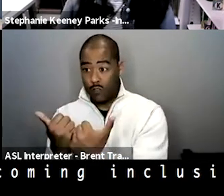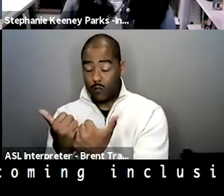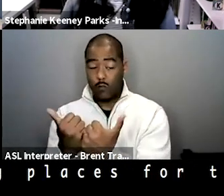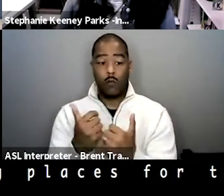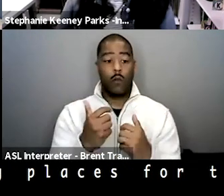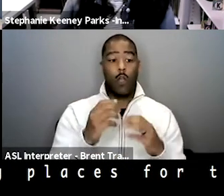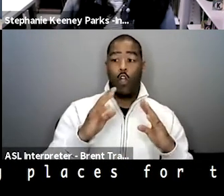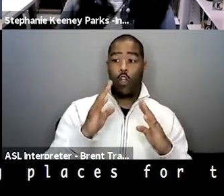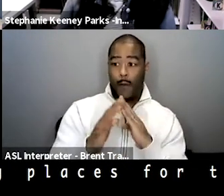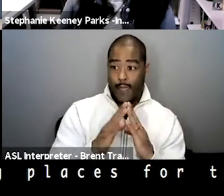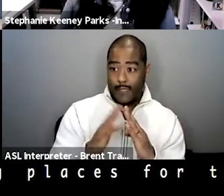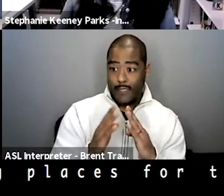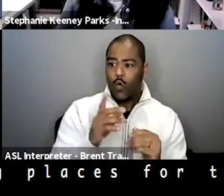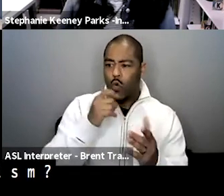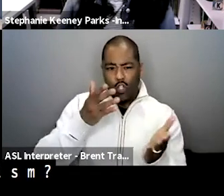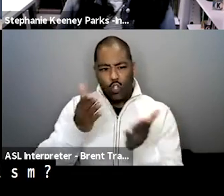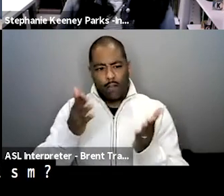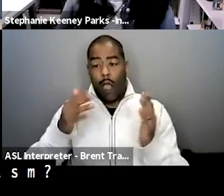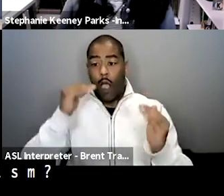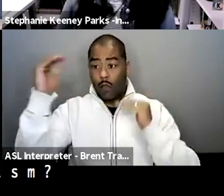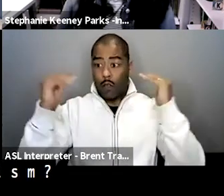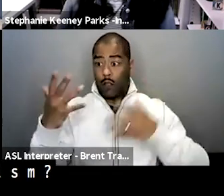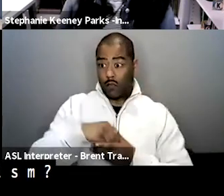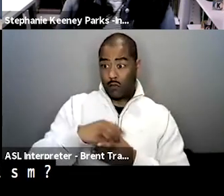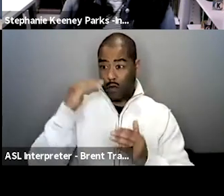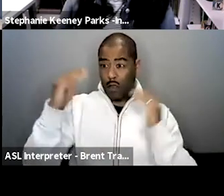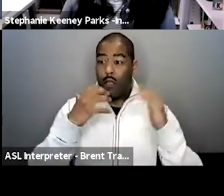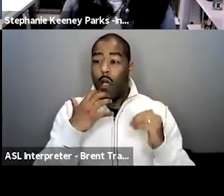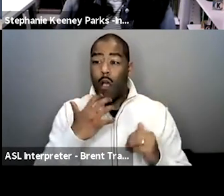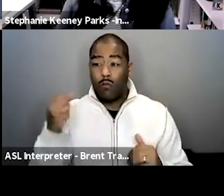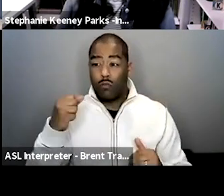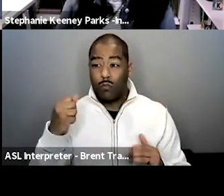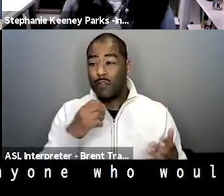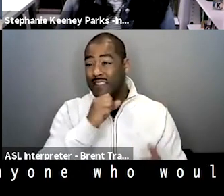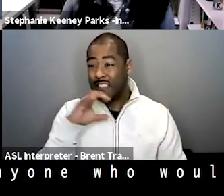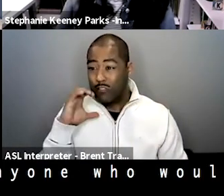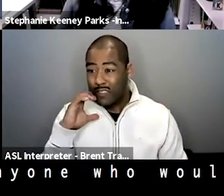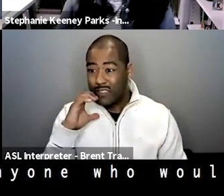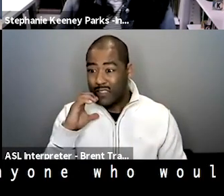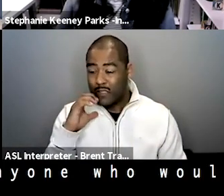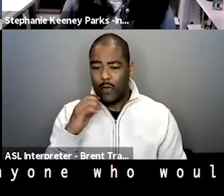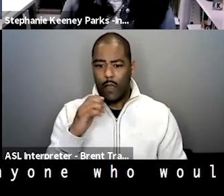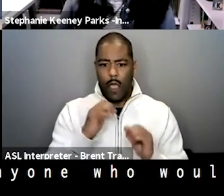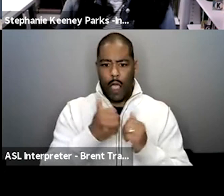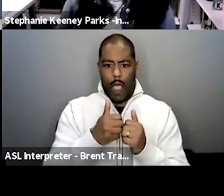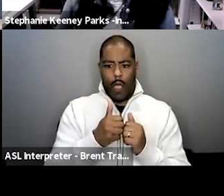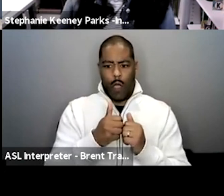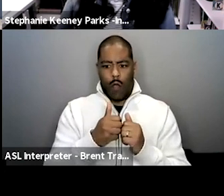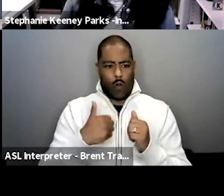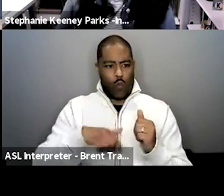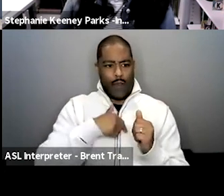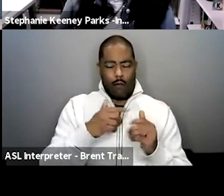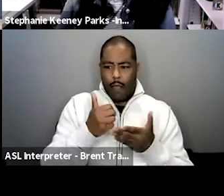think more about becoming inclusive, welcoming places for those aging with autism? I'll throw that out to anyone who'd like to